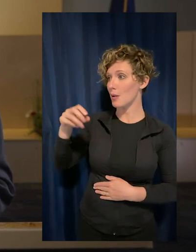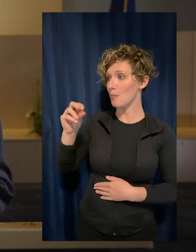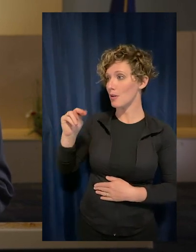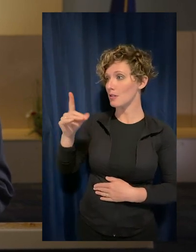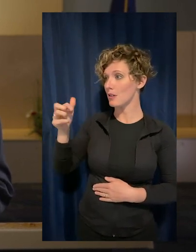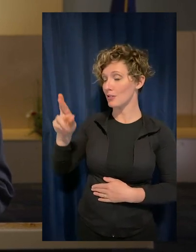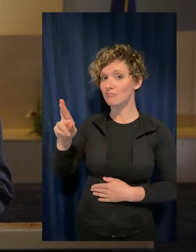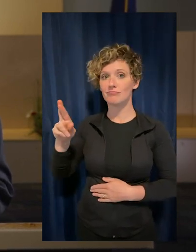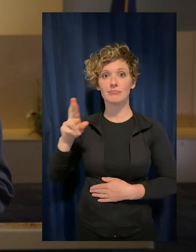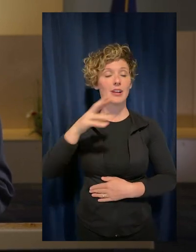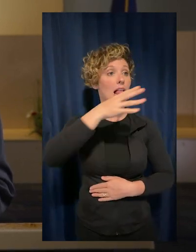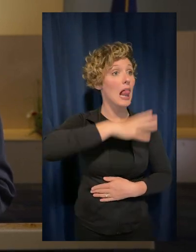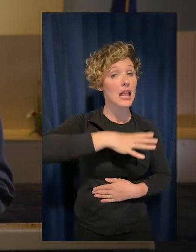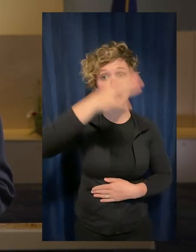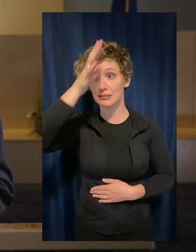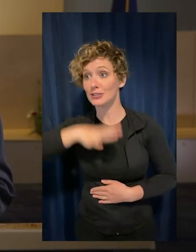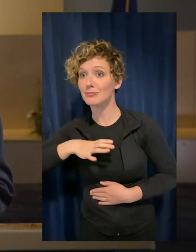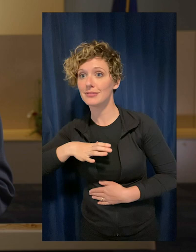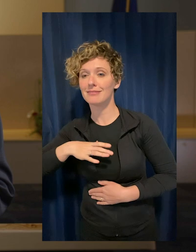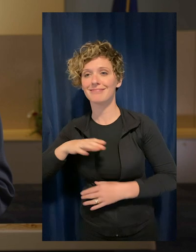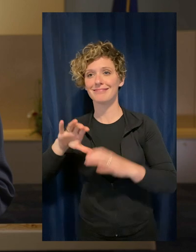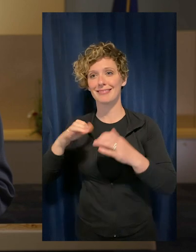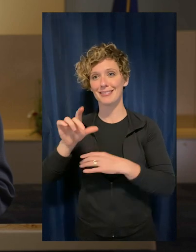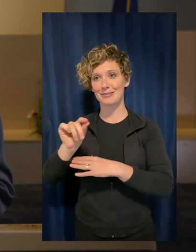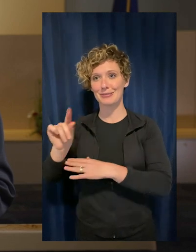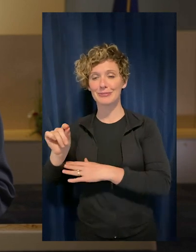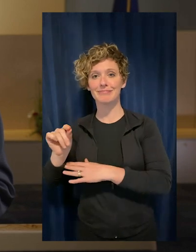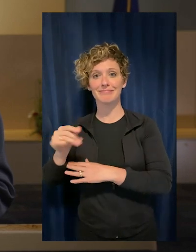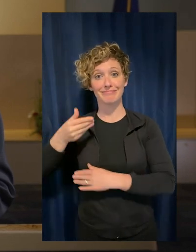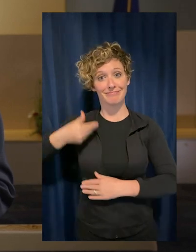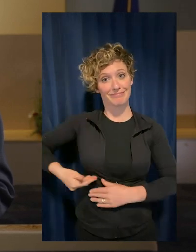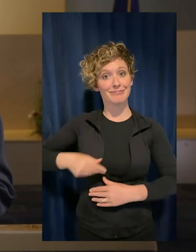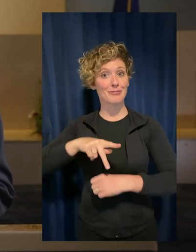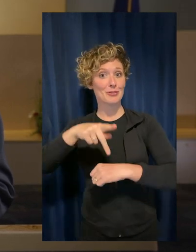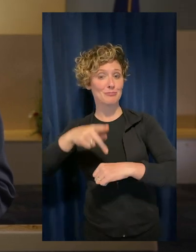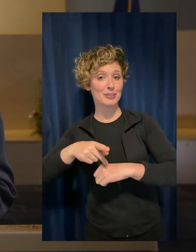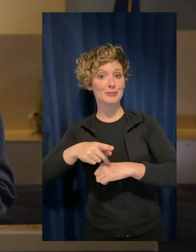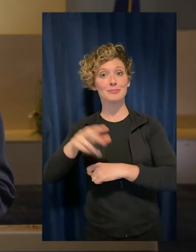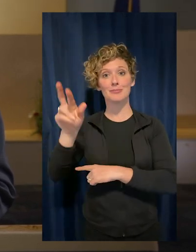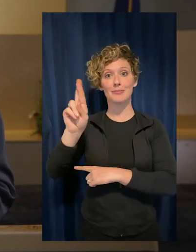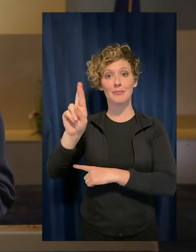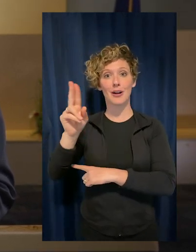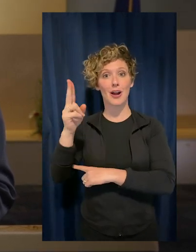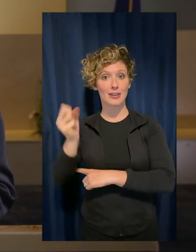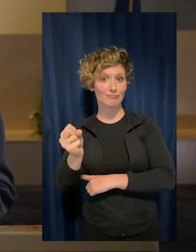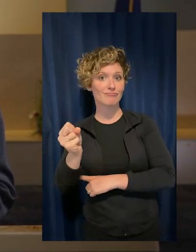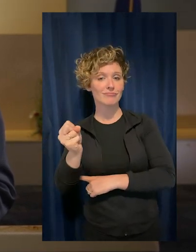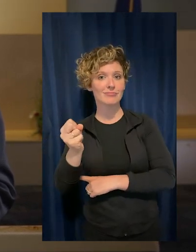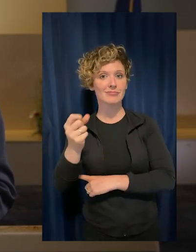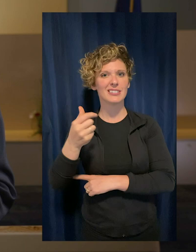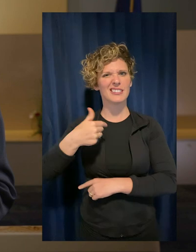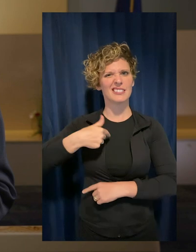of 2020. As principal of Joe Redington Sr., Junior Senior High School, I hereby verify that